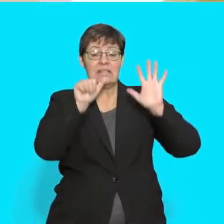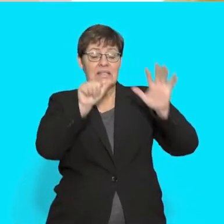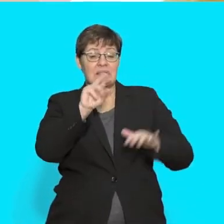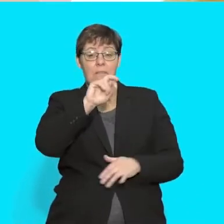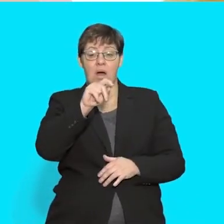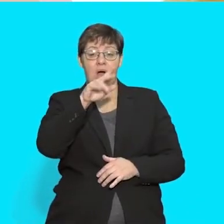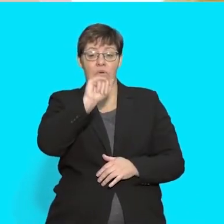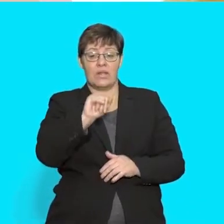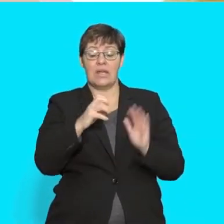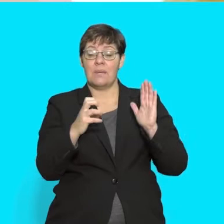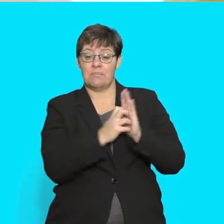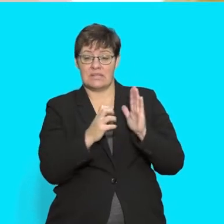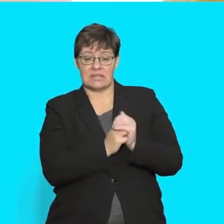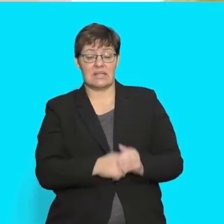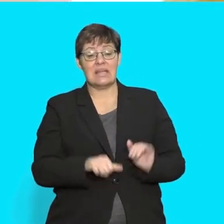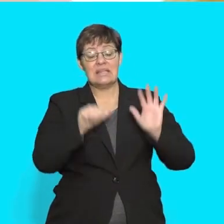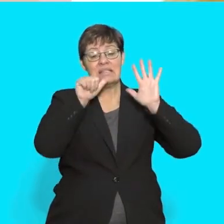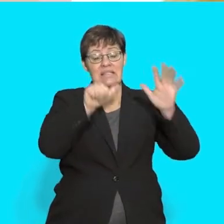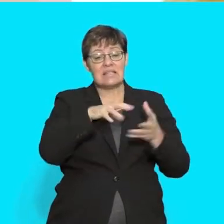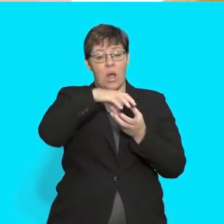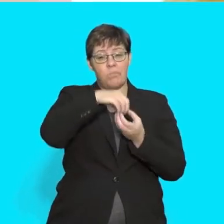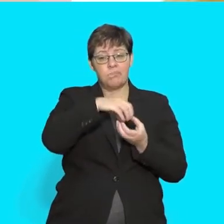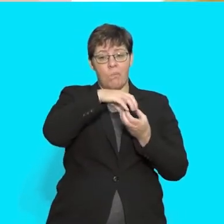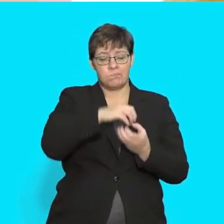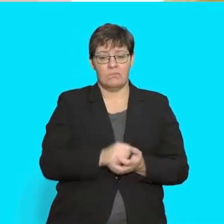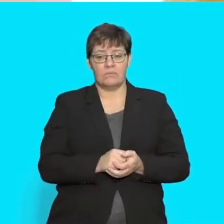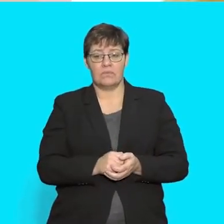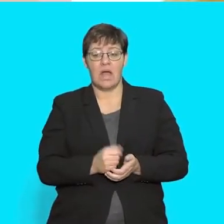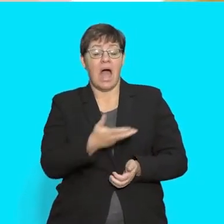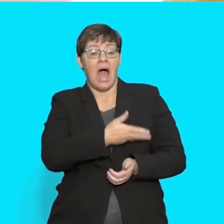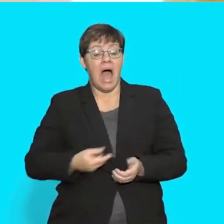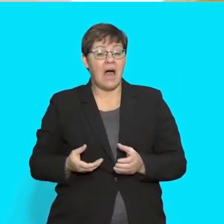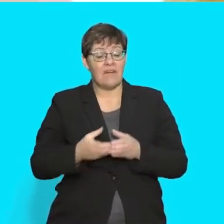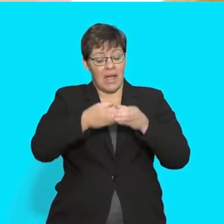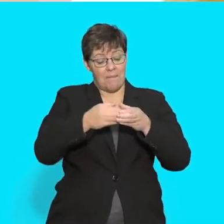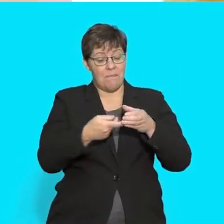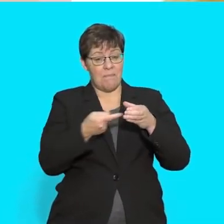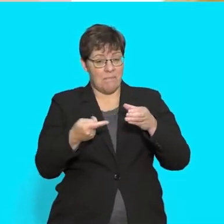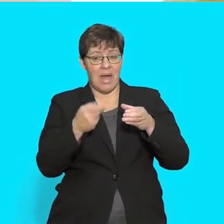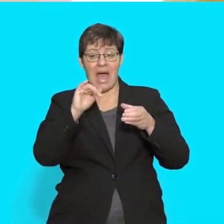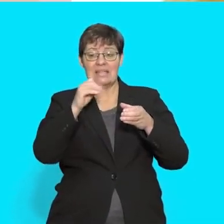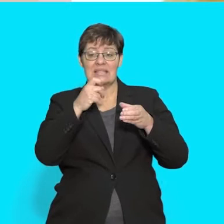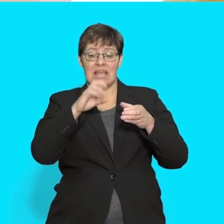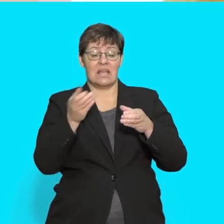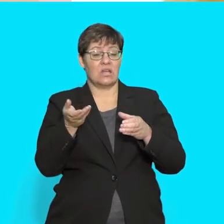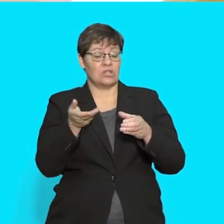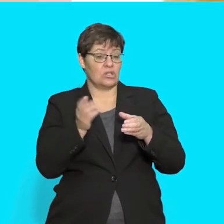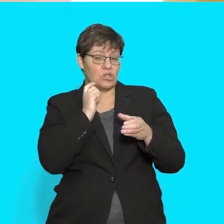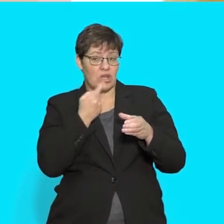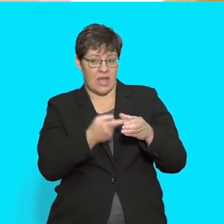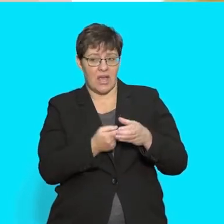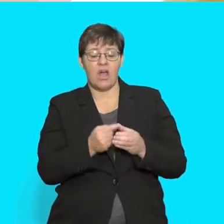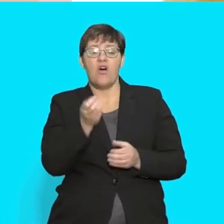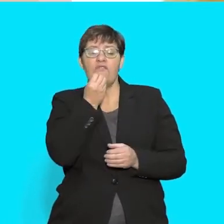biscuits, 6 marshmallows, half a cup icing sugar, food coloring, 2